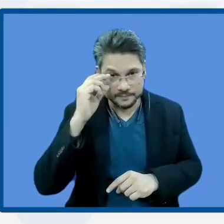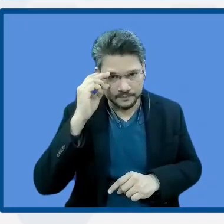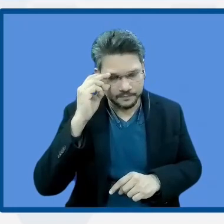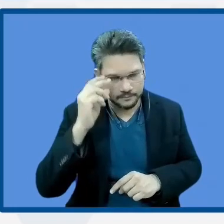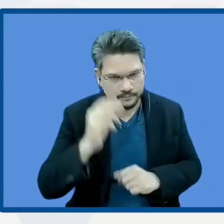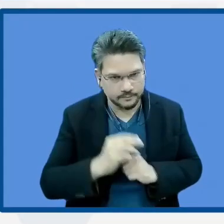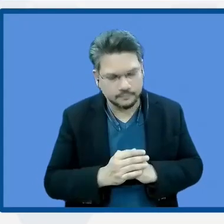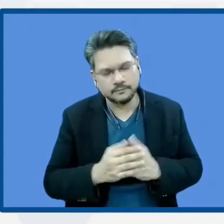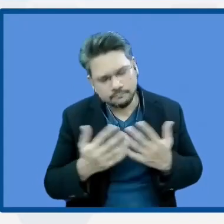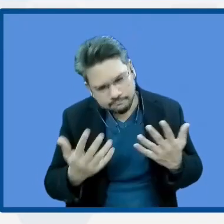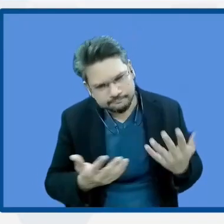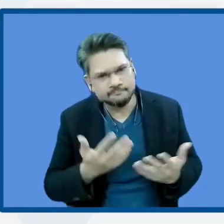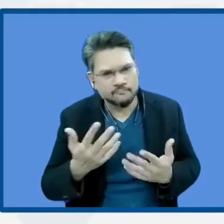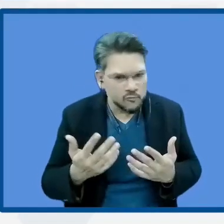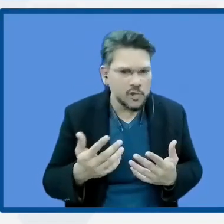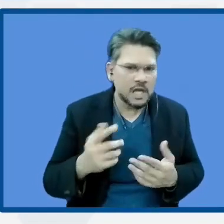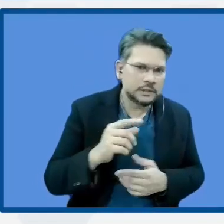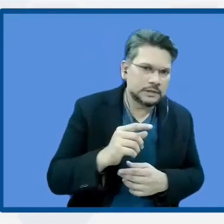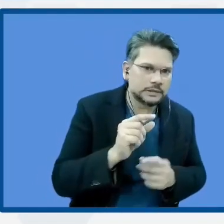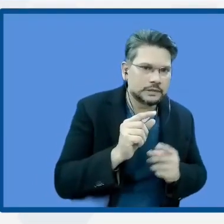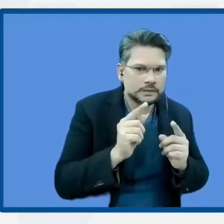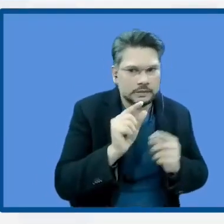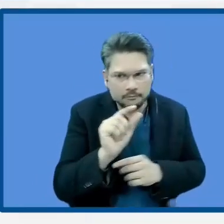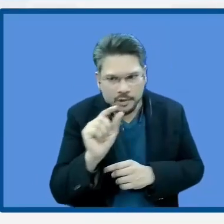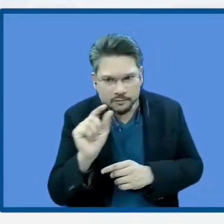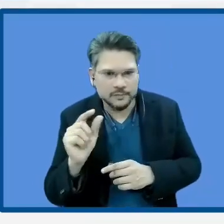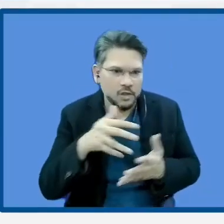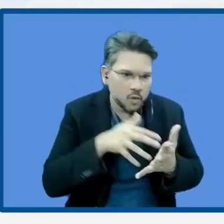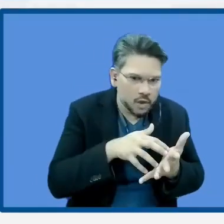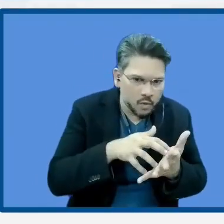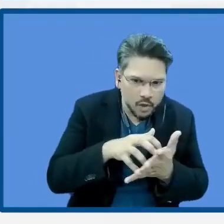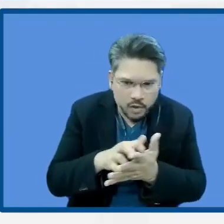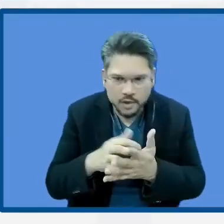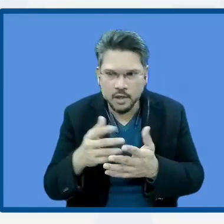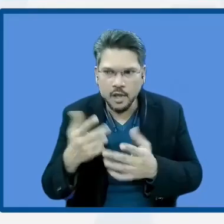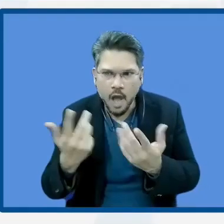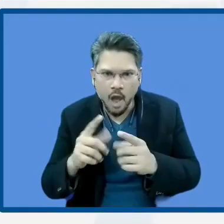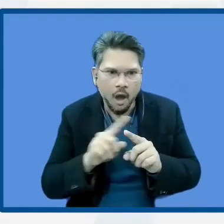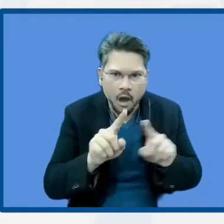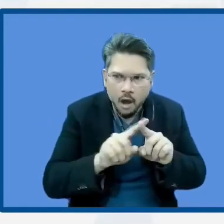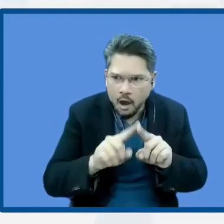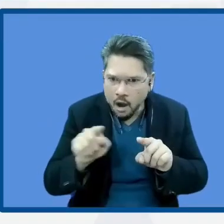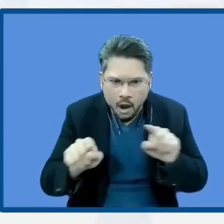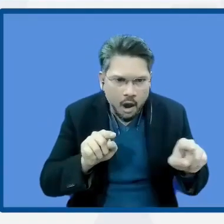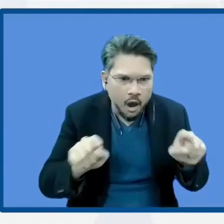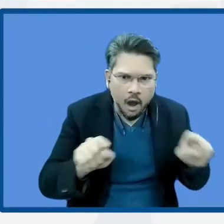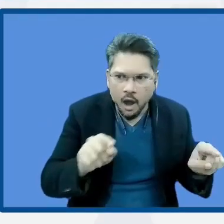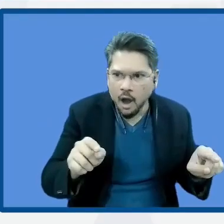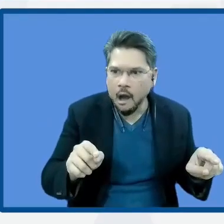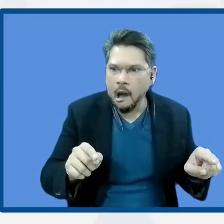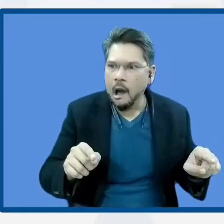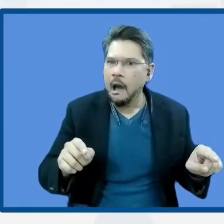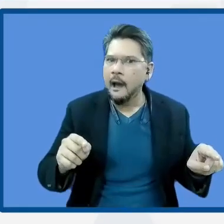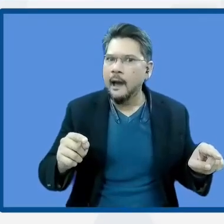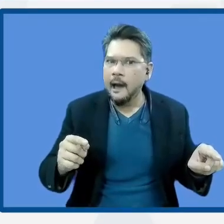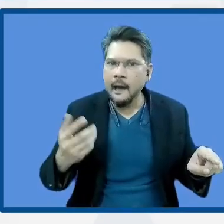consolidating certain conditions of vulnerability. So the pandemic put that in evidence or highlighted that, and